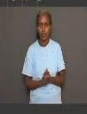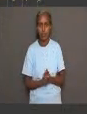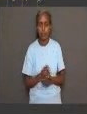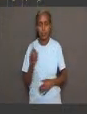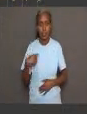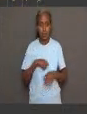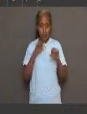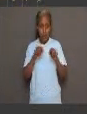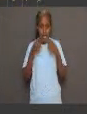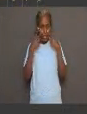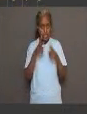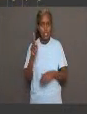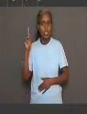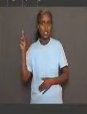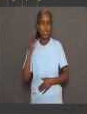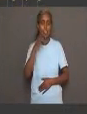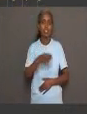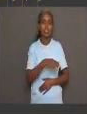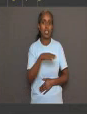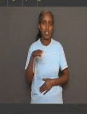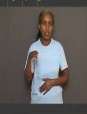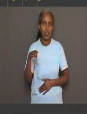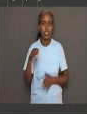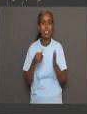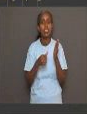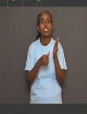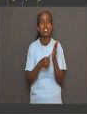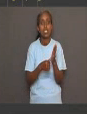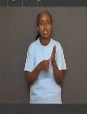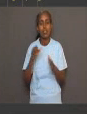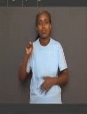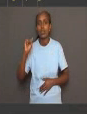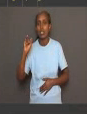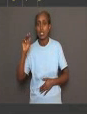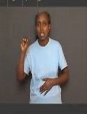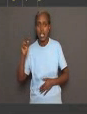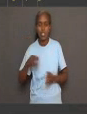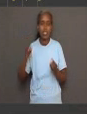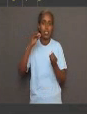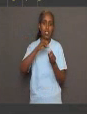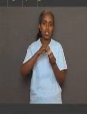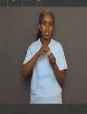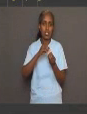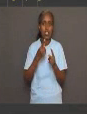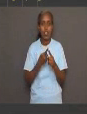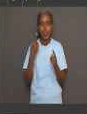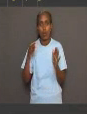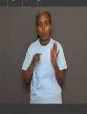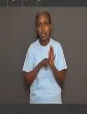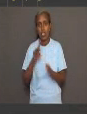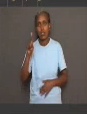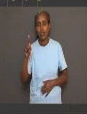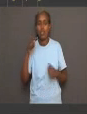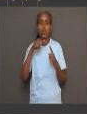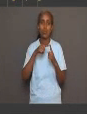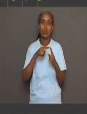can see in this graph that sine increases from -1